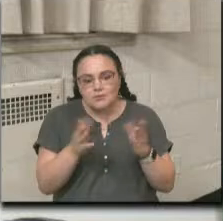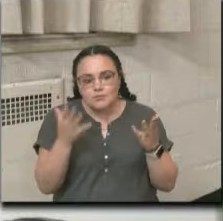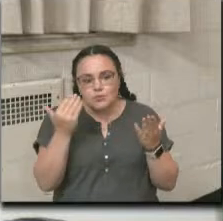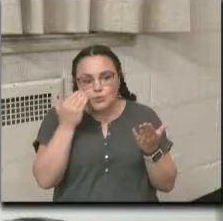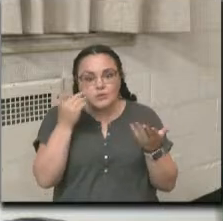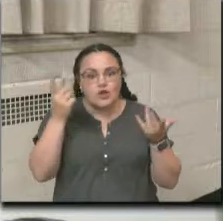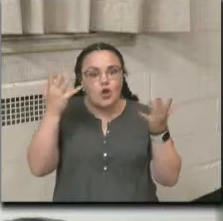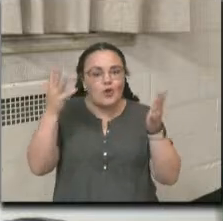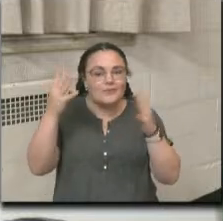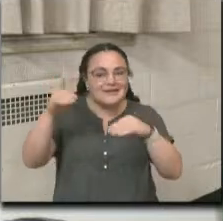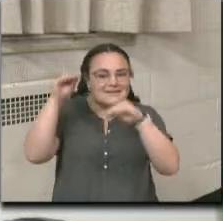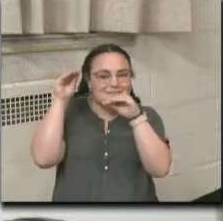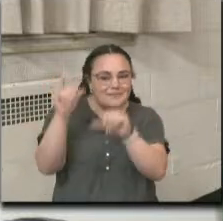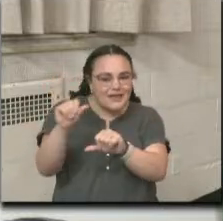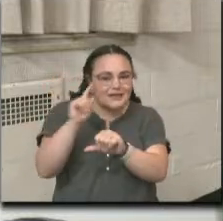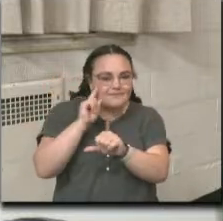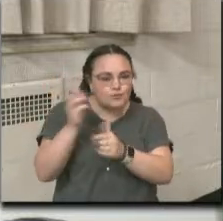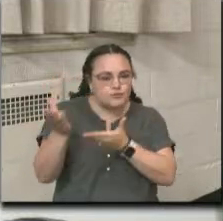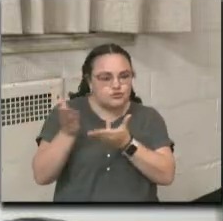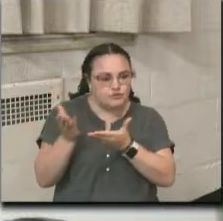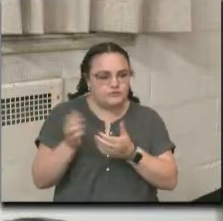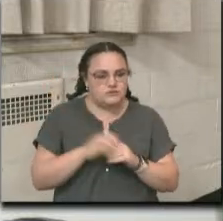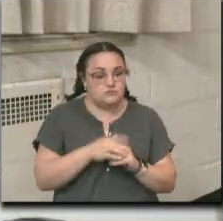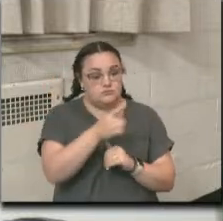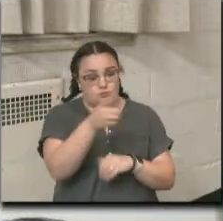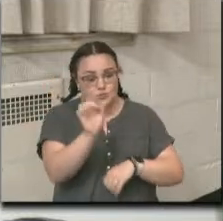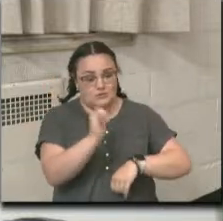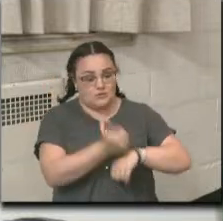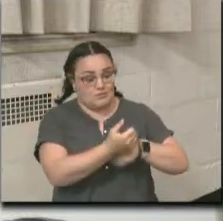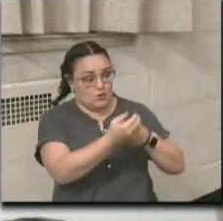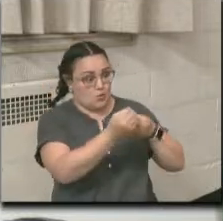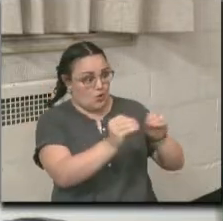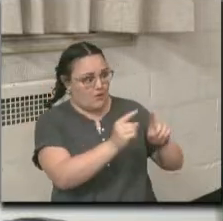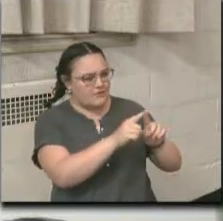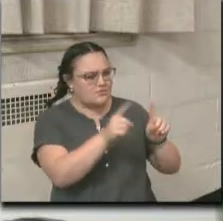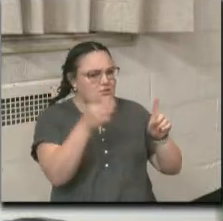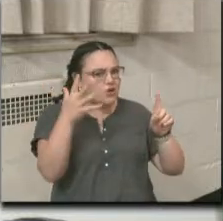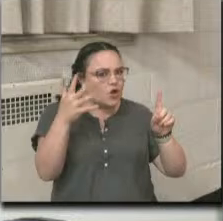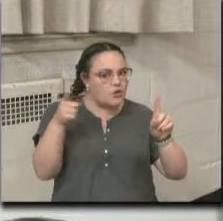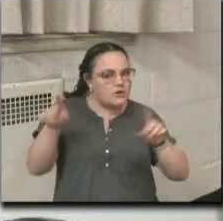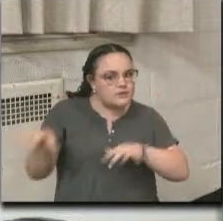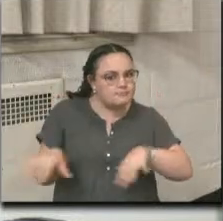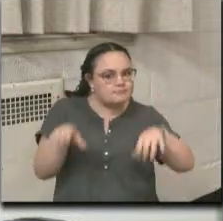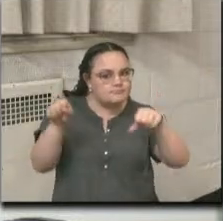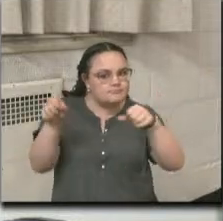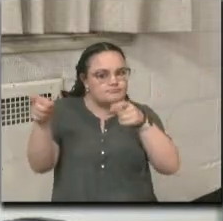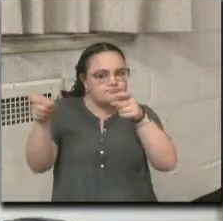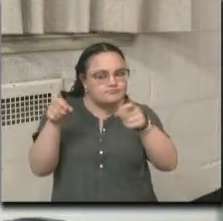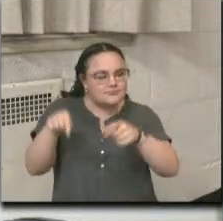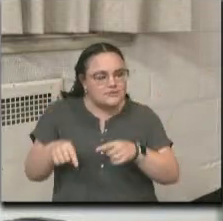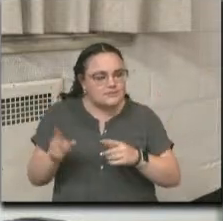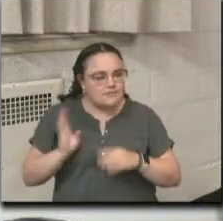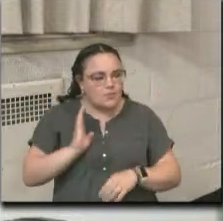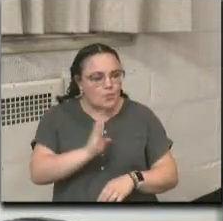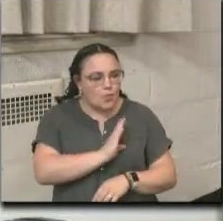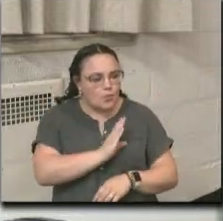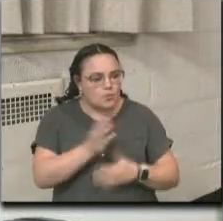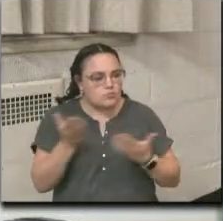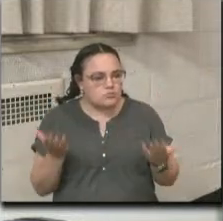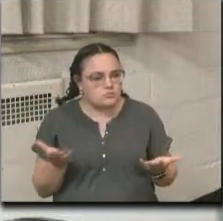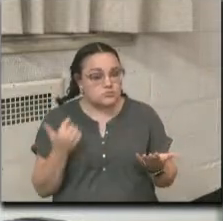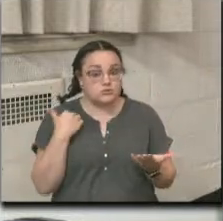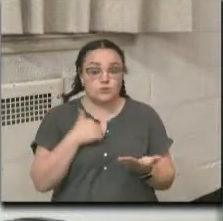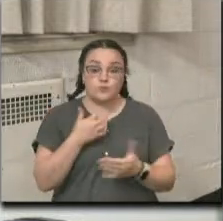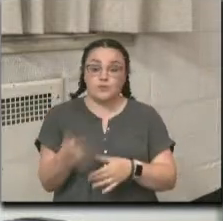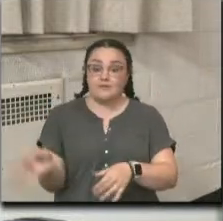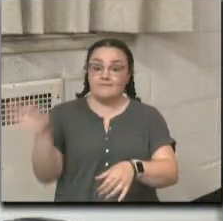paying for this. All of these services are already being paid for and overseen by the Board of Education. So even if we